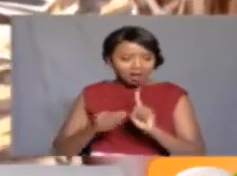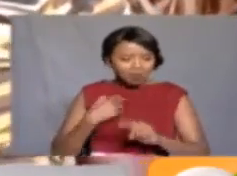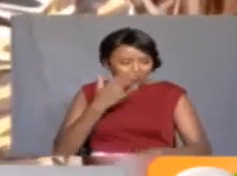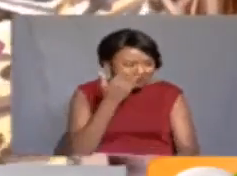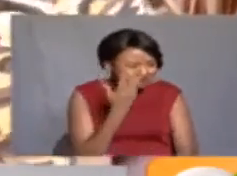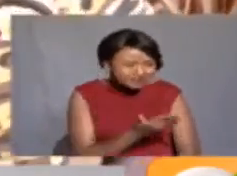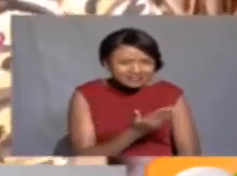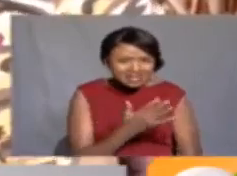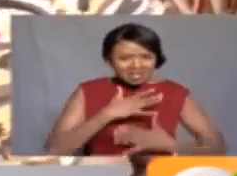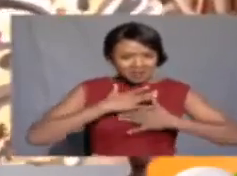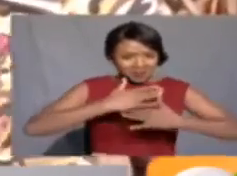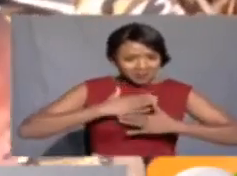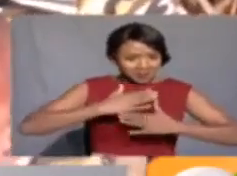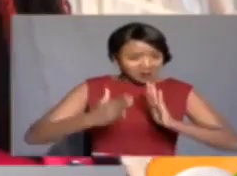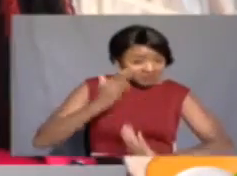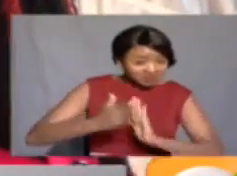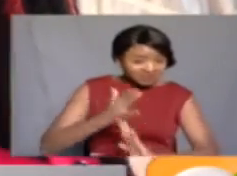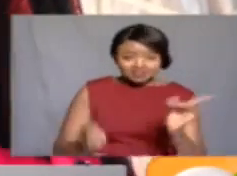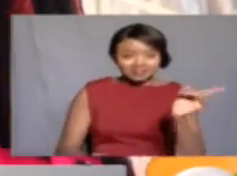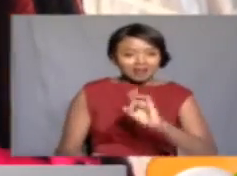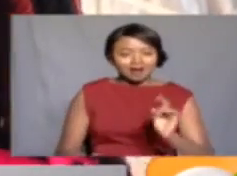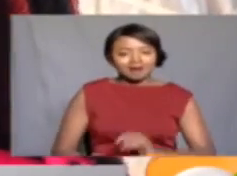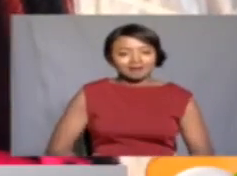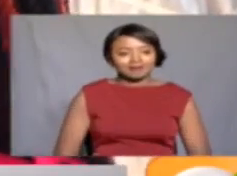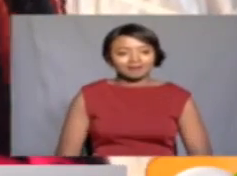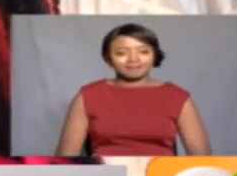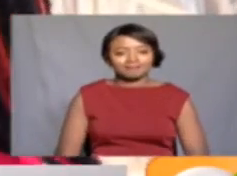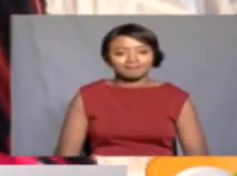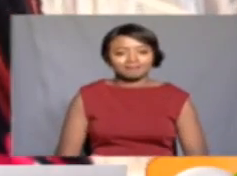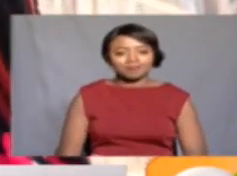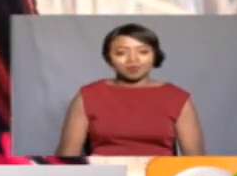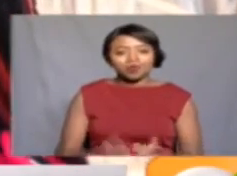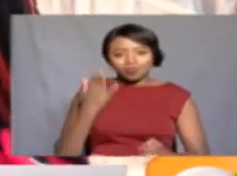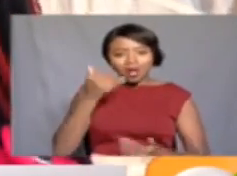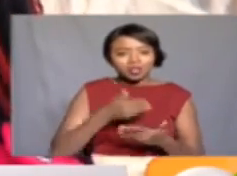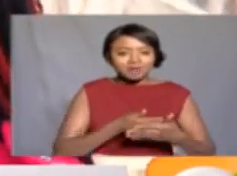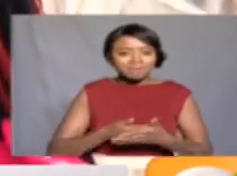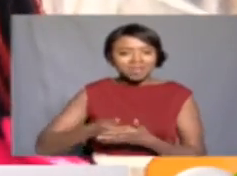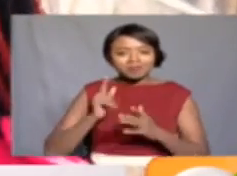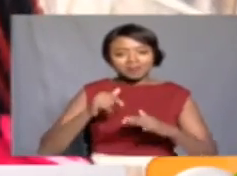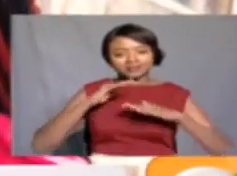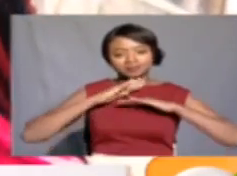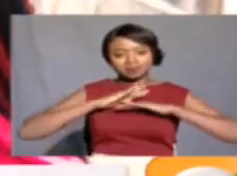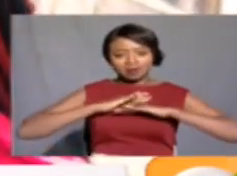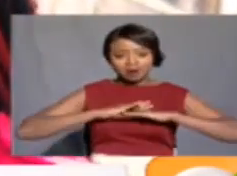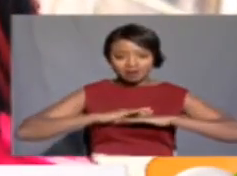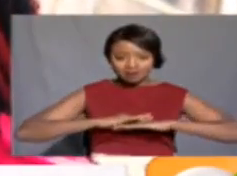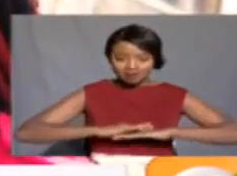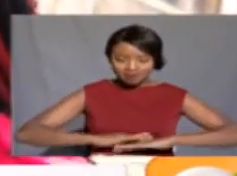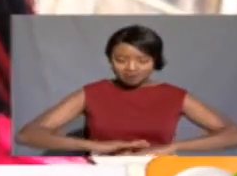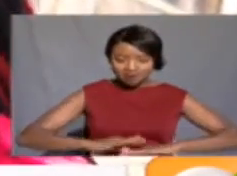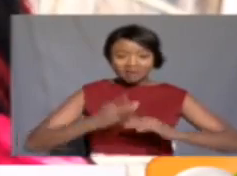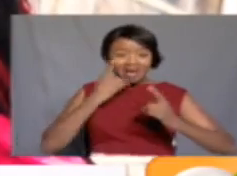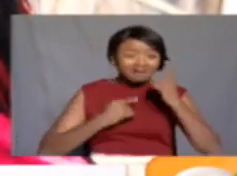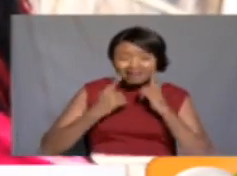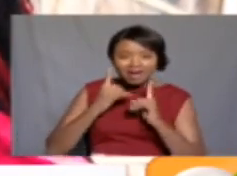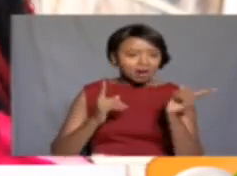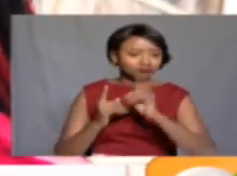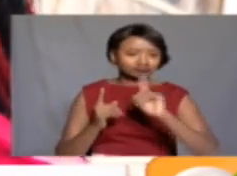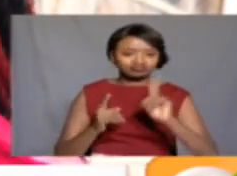signs of fast breathing. The child needs to be calm. He doesn't need to be crying. He should not be